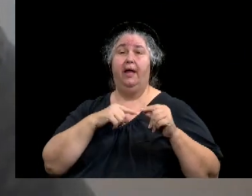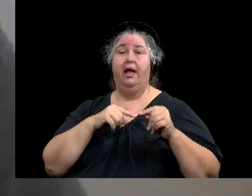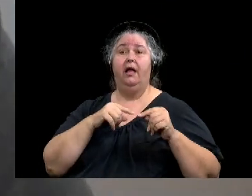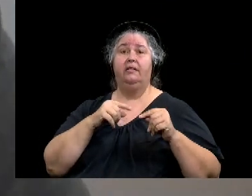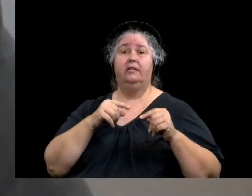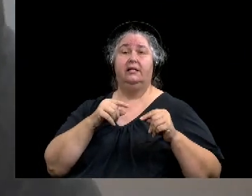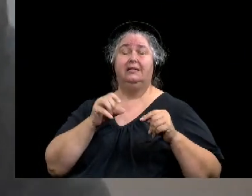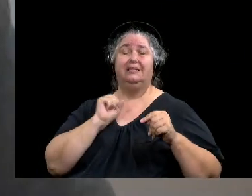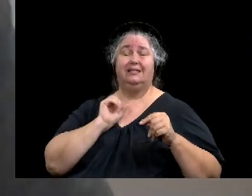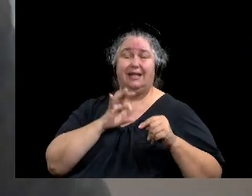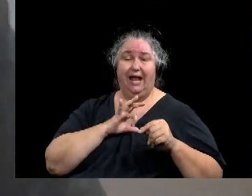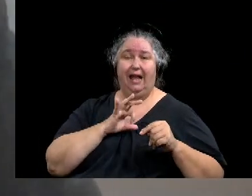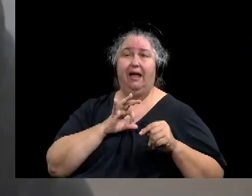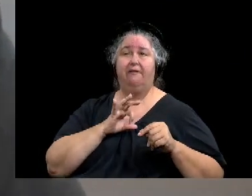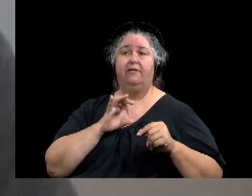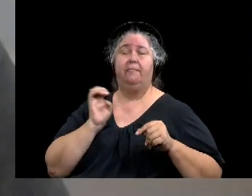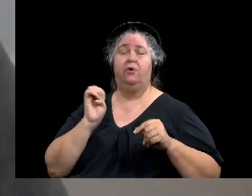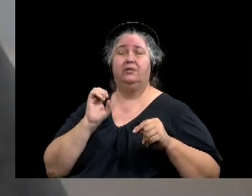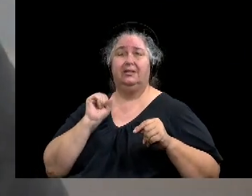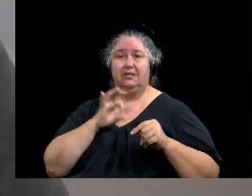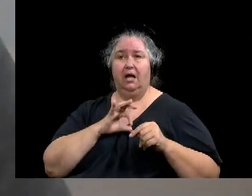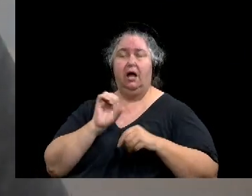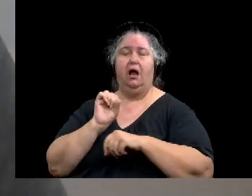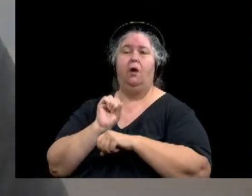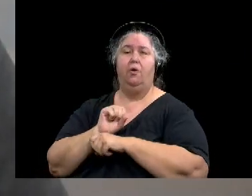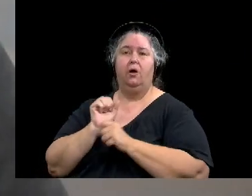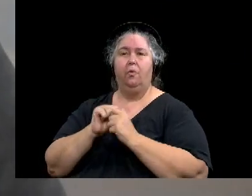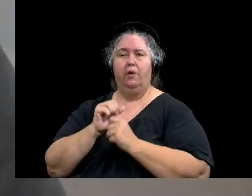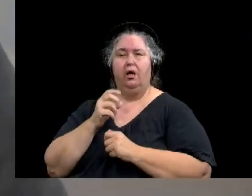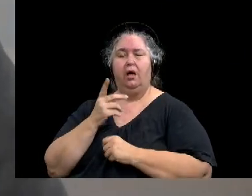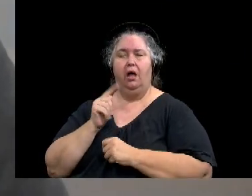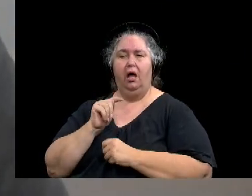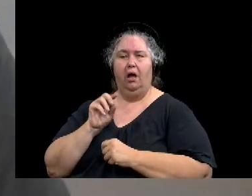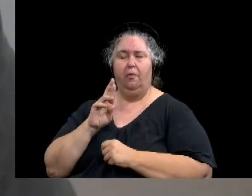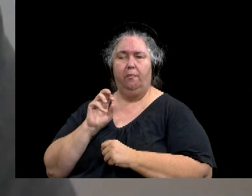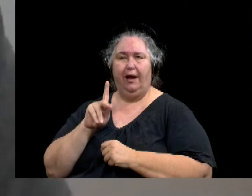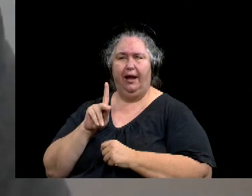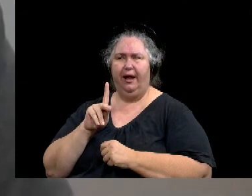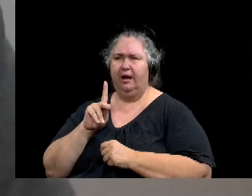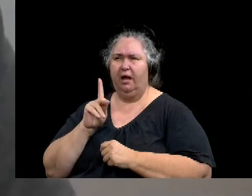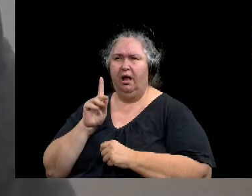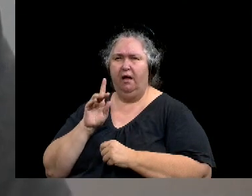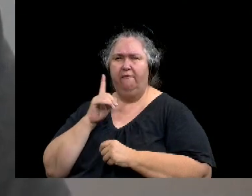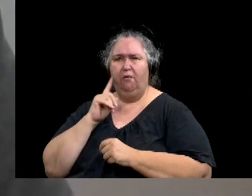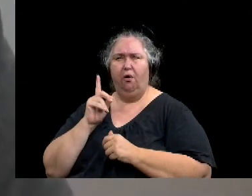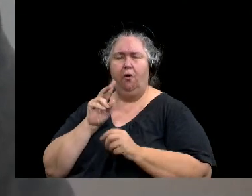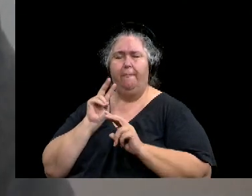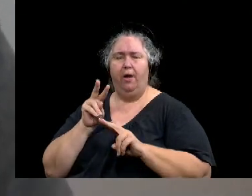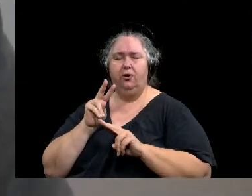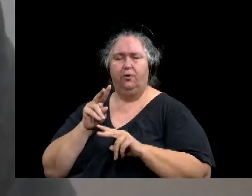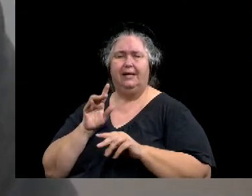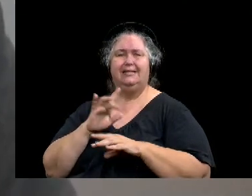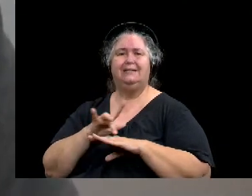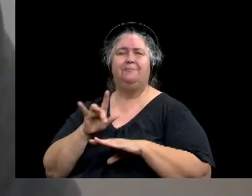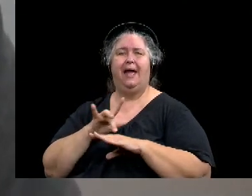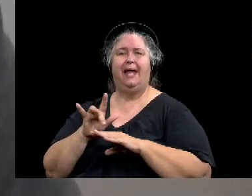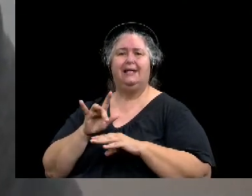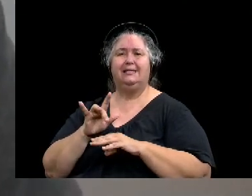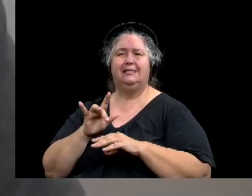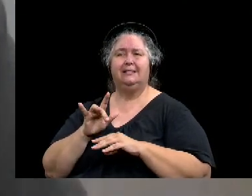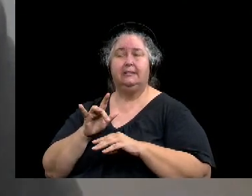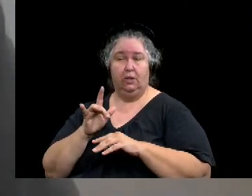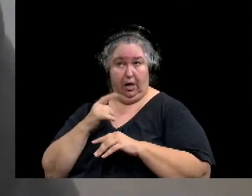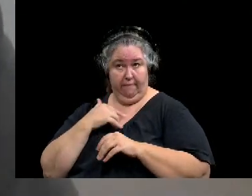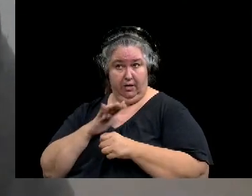are working with Hot Rack in both hospitals on a daily basis to monitor space capacity, have standing plans for